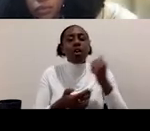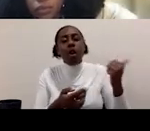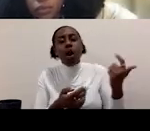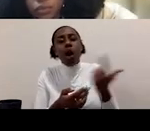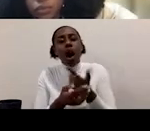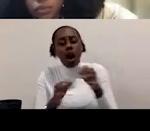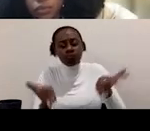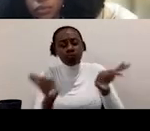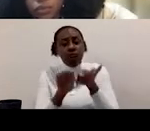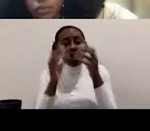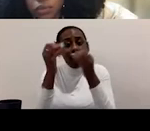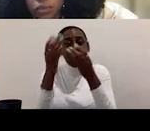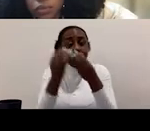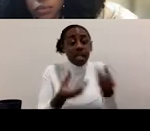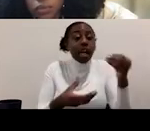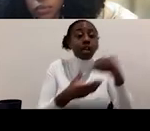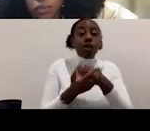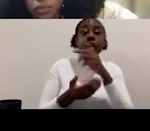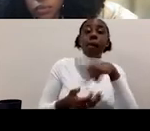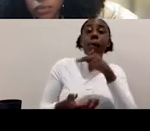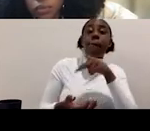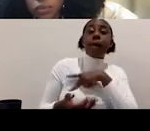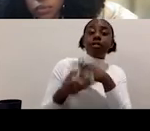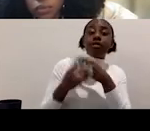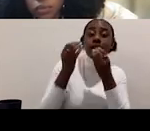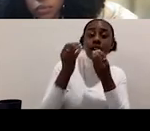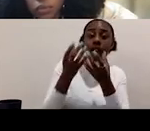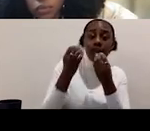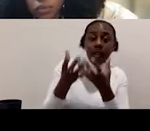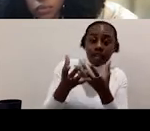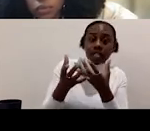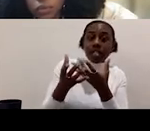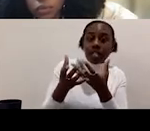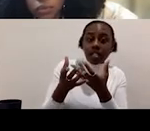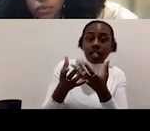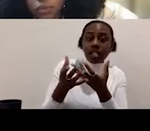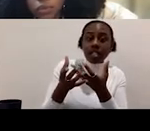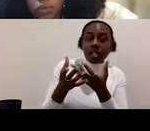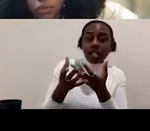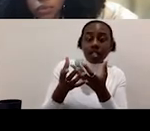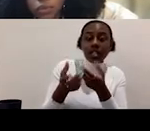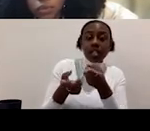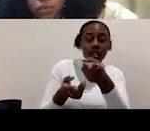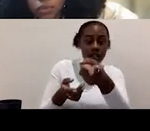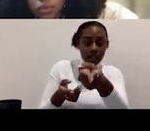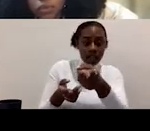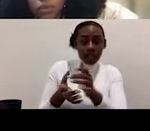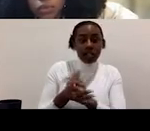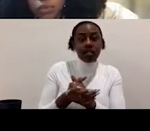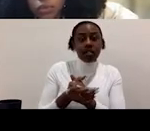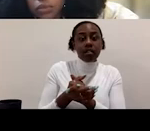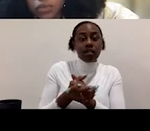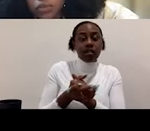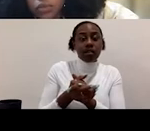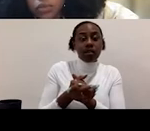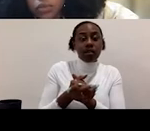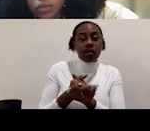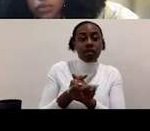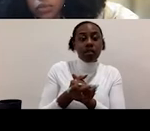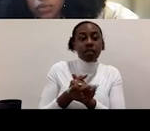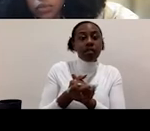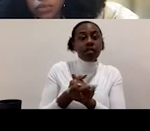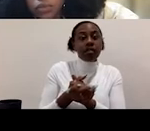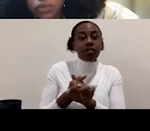information, on the independence leaders to expose them, that will lead to